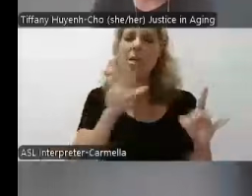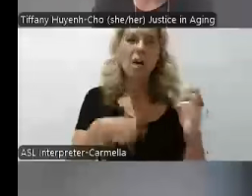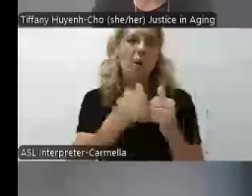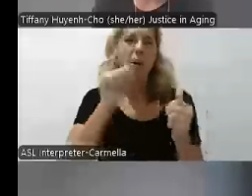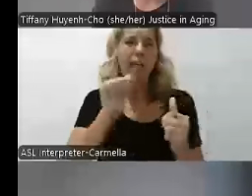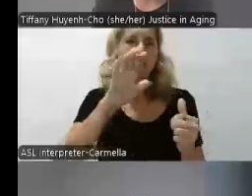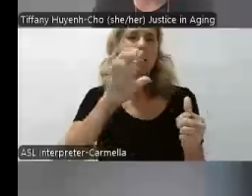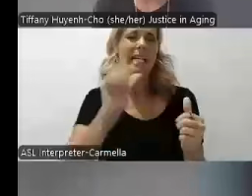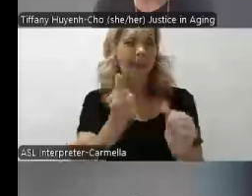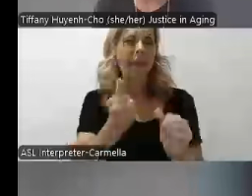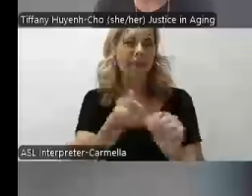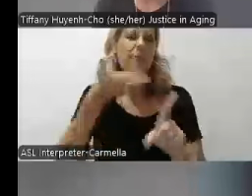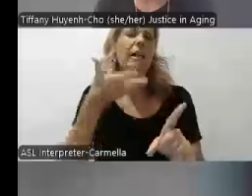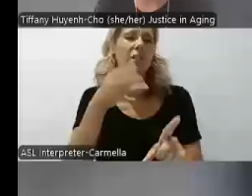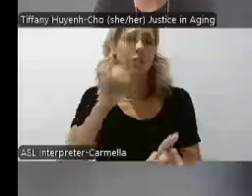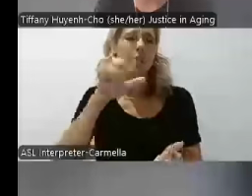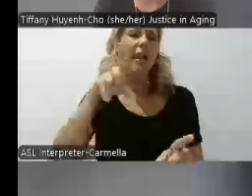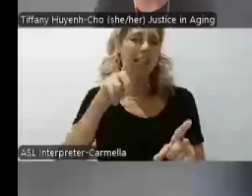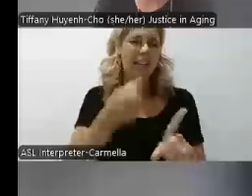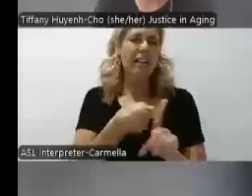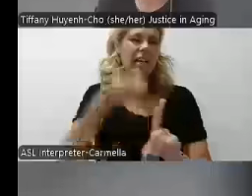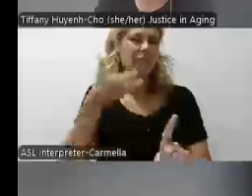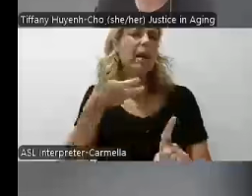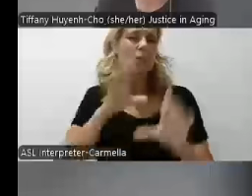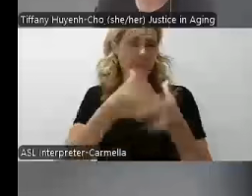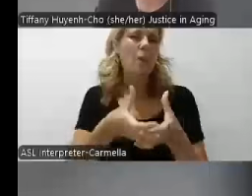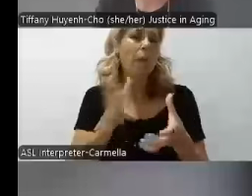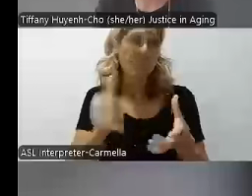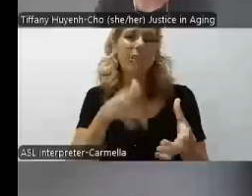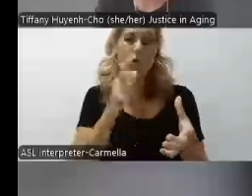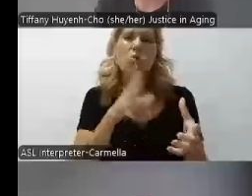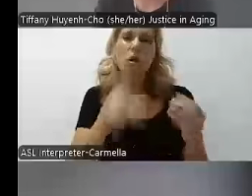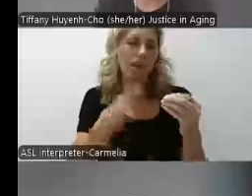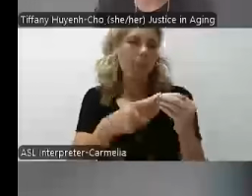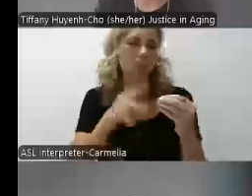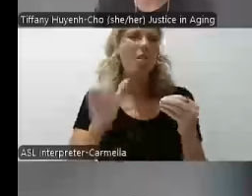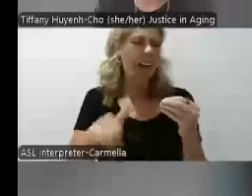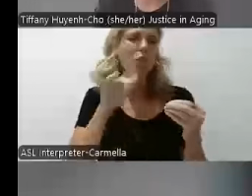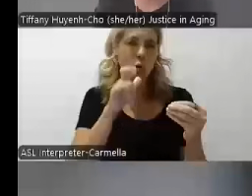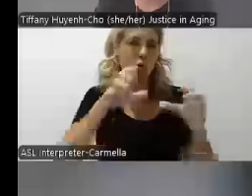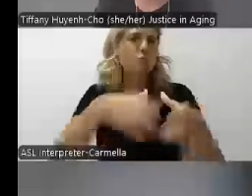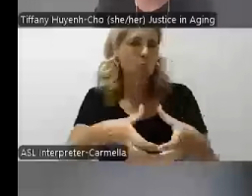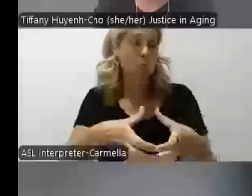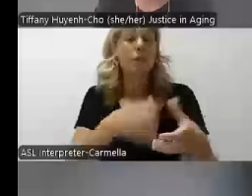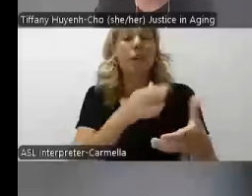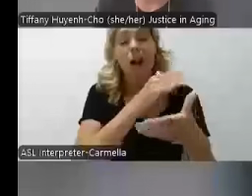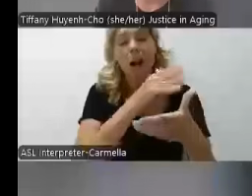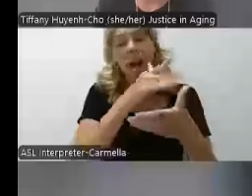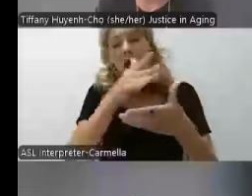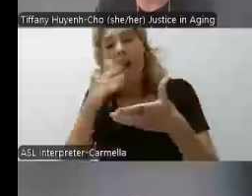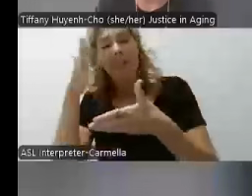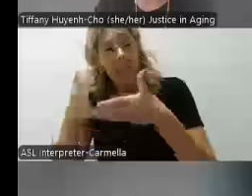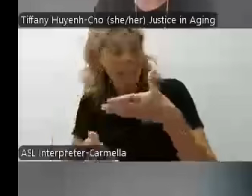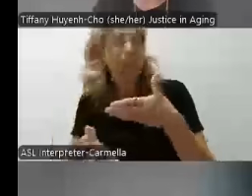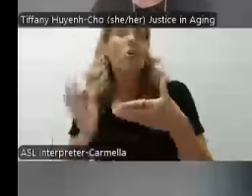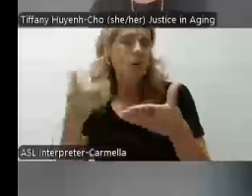expansion population or the Medicaid expansion population. And that's who we're referring to, because as we get to the end of the webinar, we'll discuss some of the